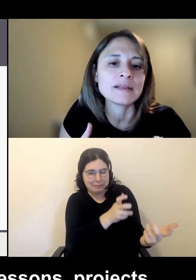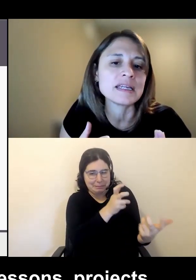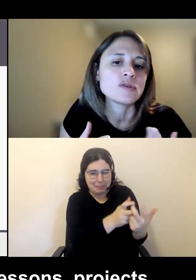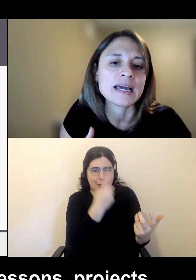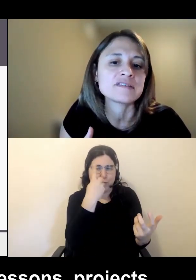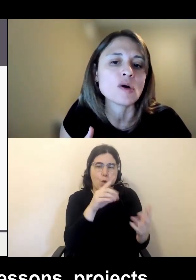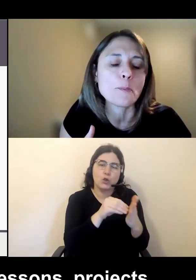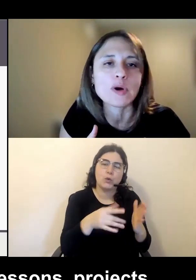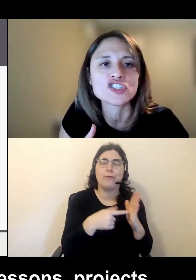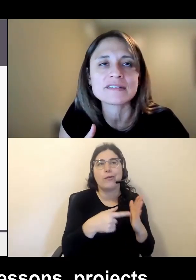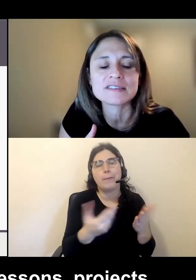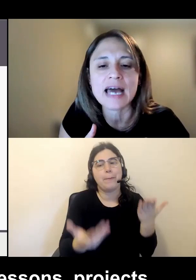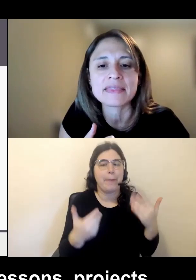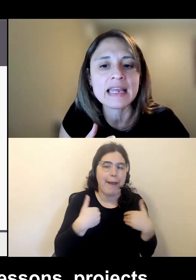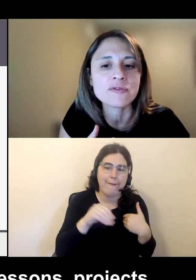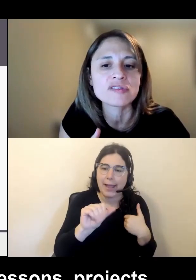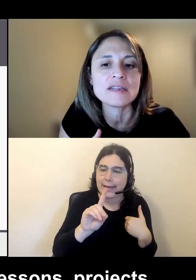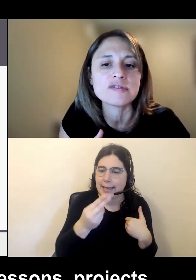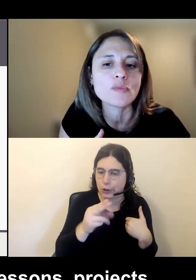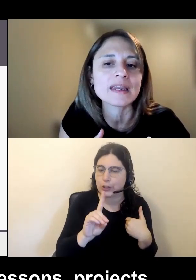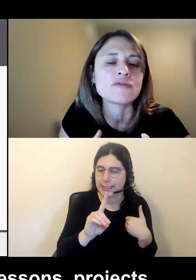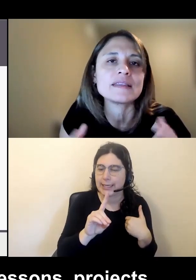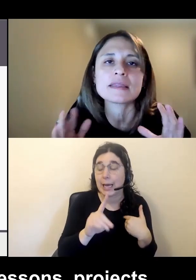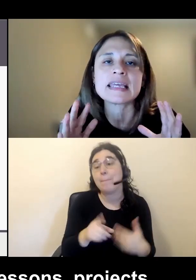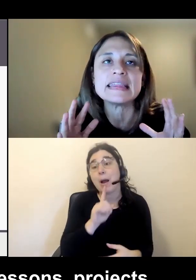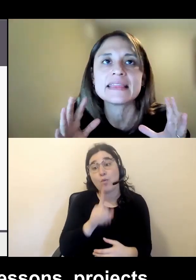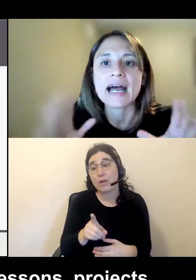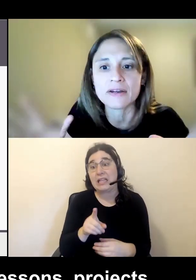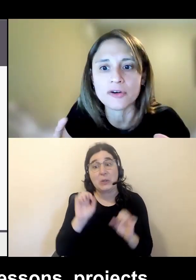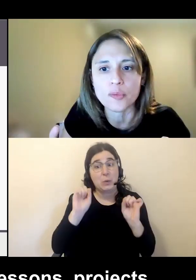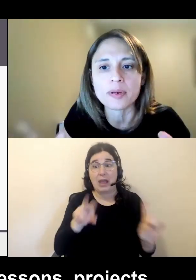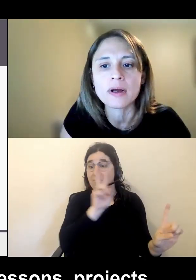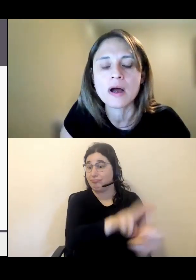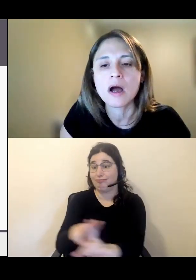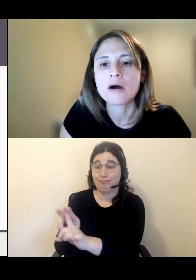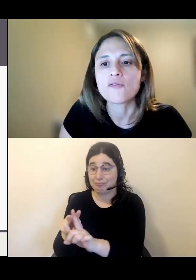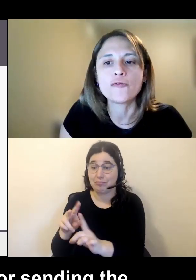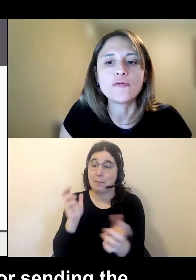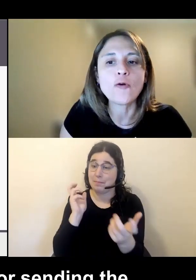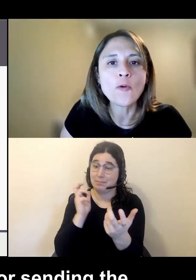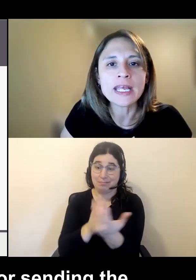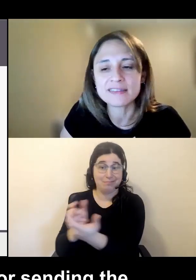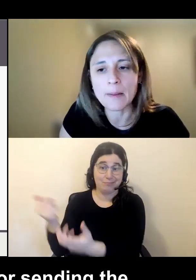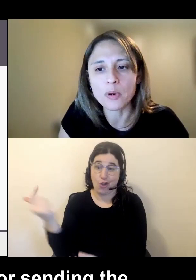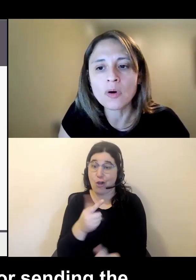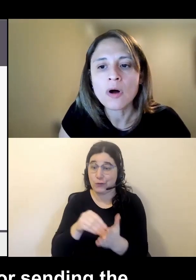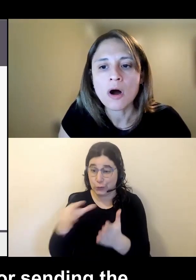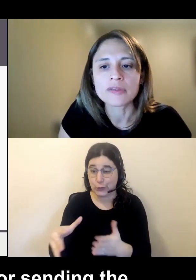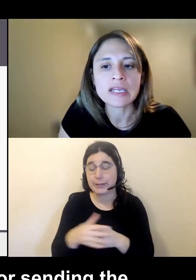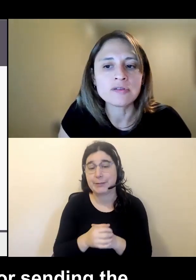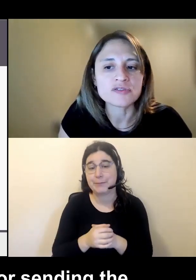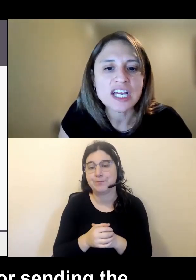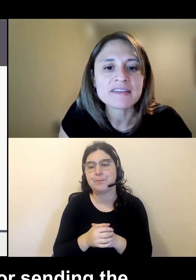can be built into lesson, projects, and daily routines to benefit the entire group. For